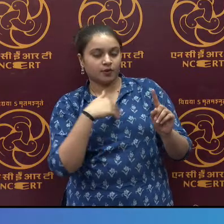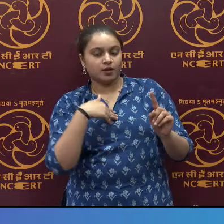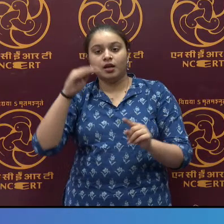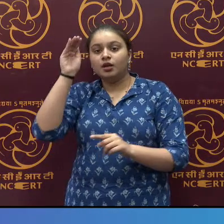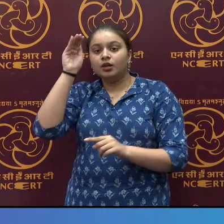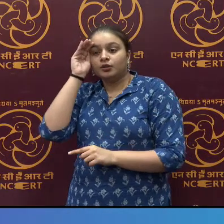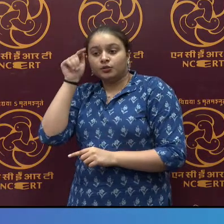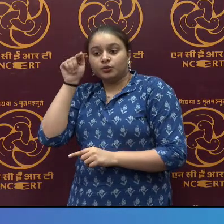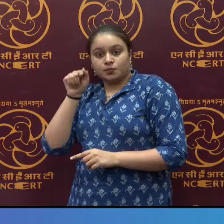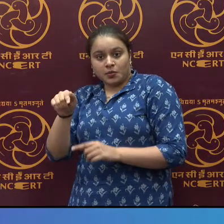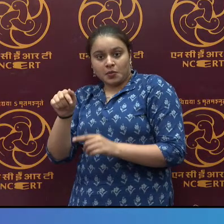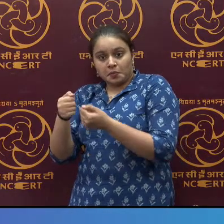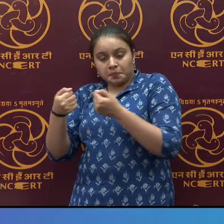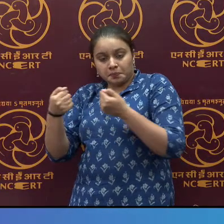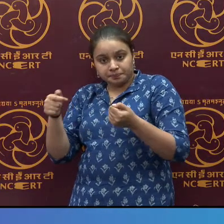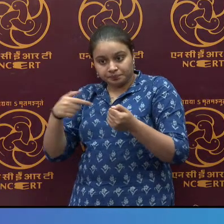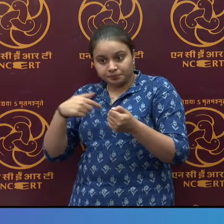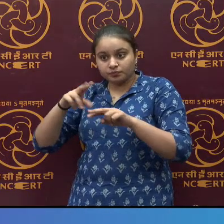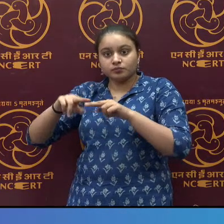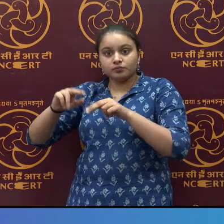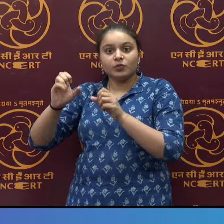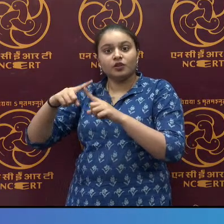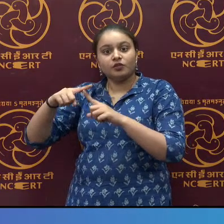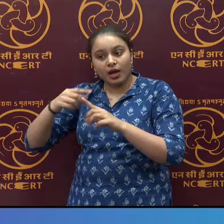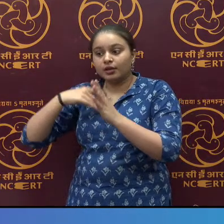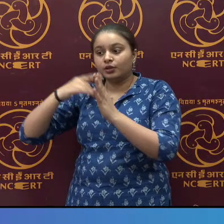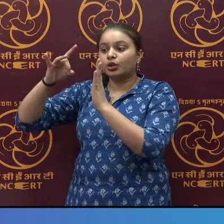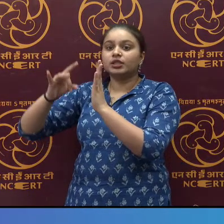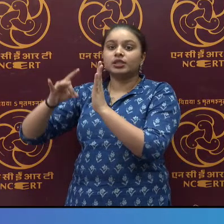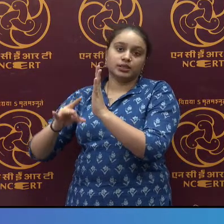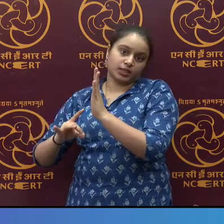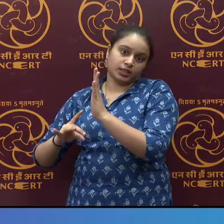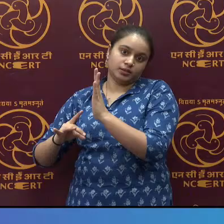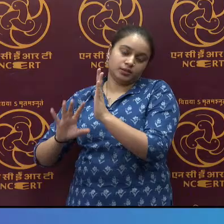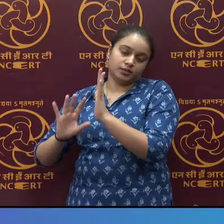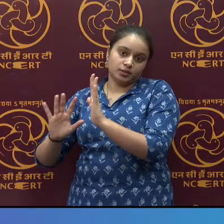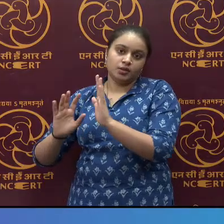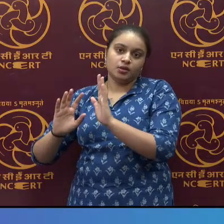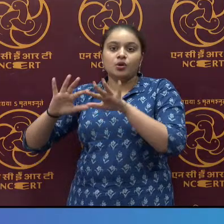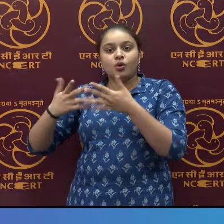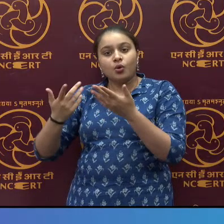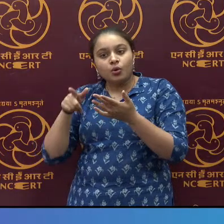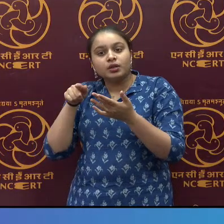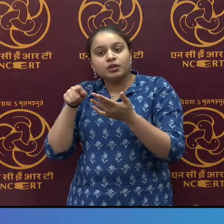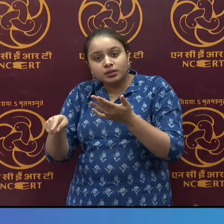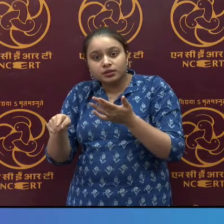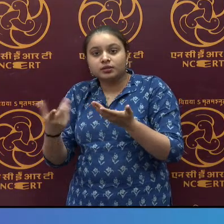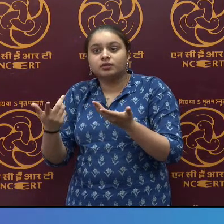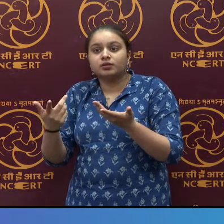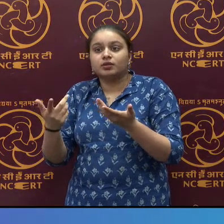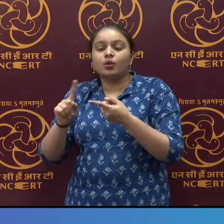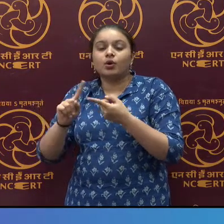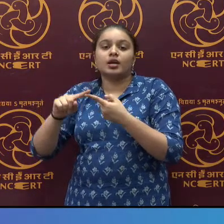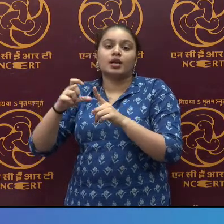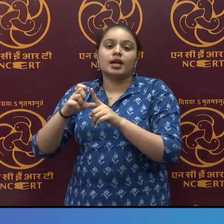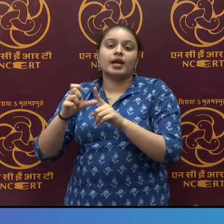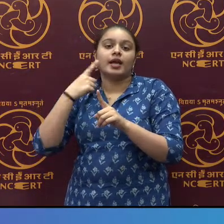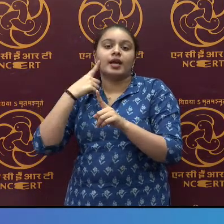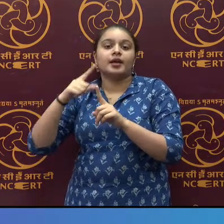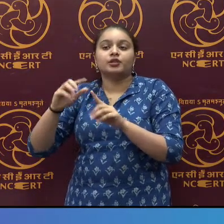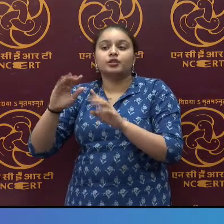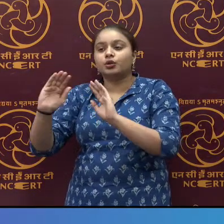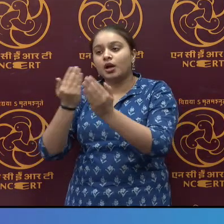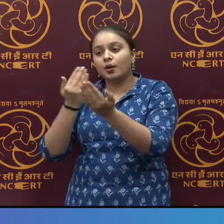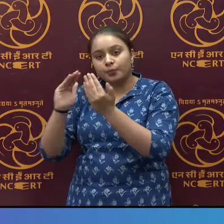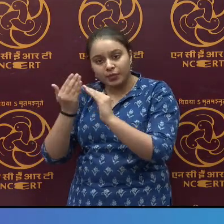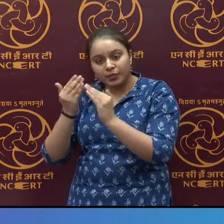Newspaper article has facts and details unless and until it is an editorial which compares